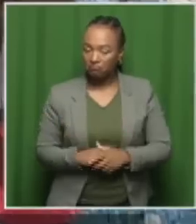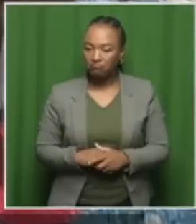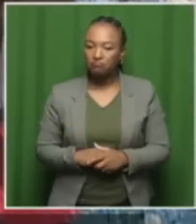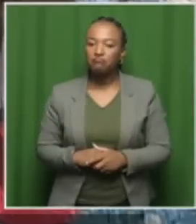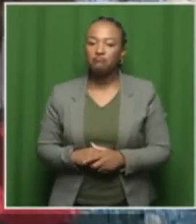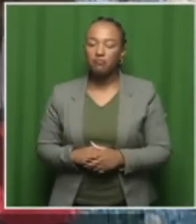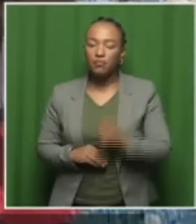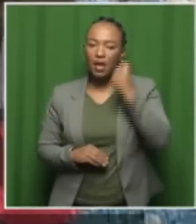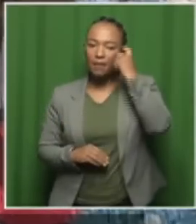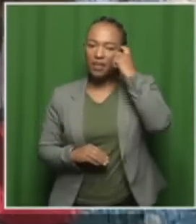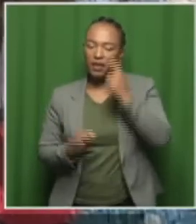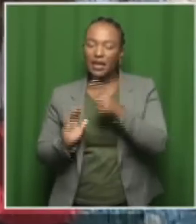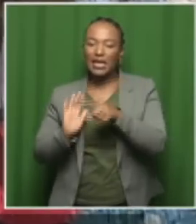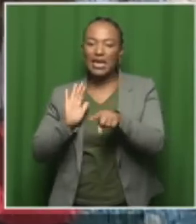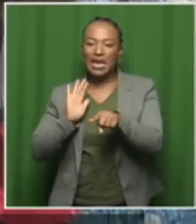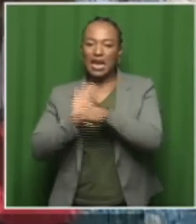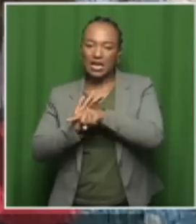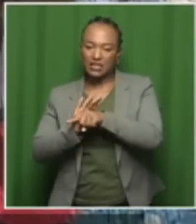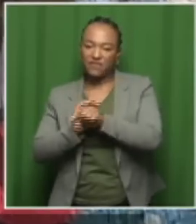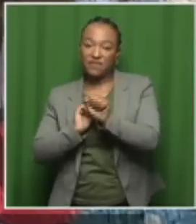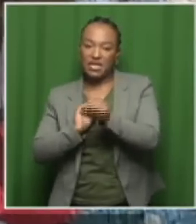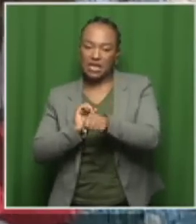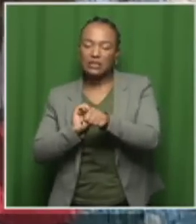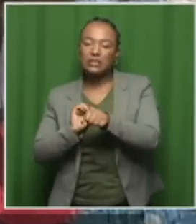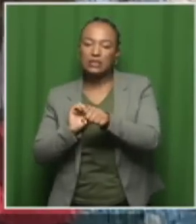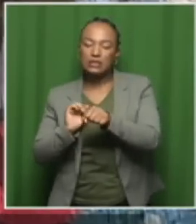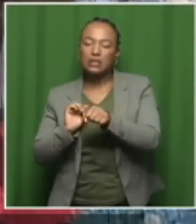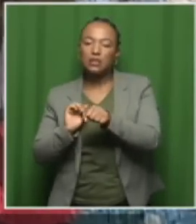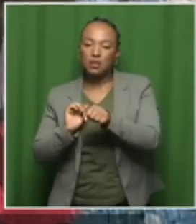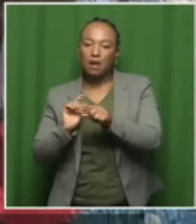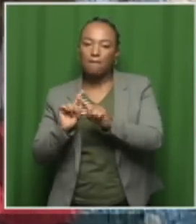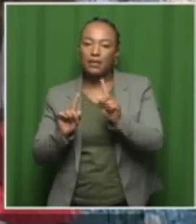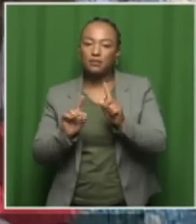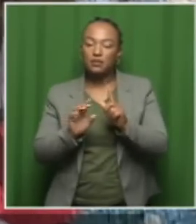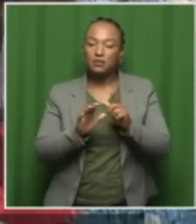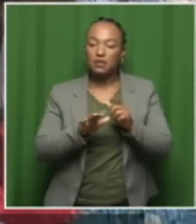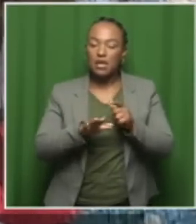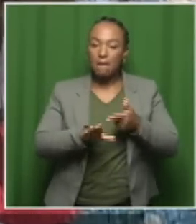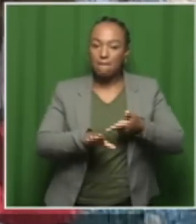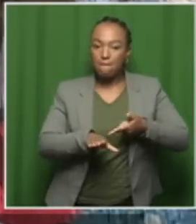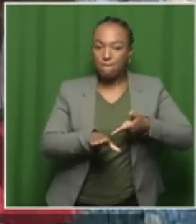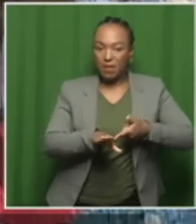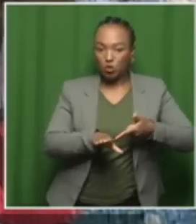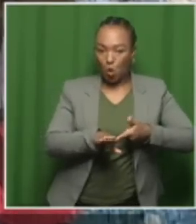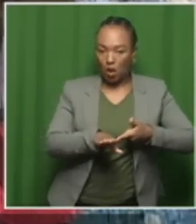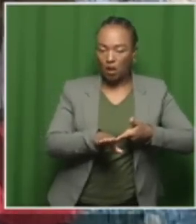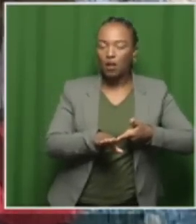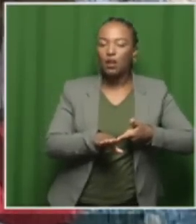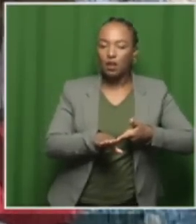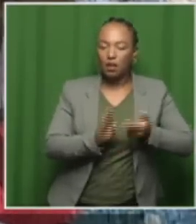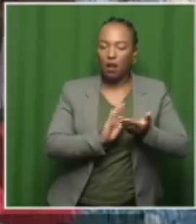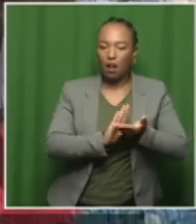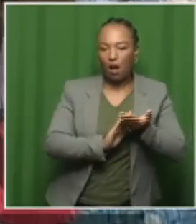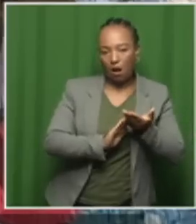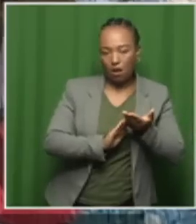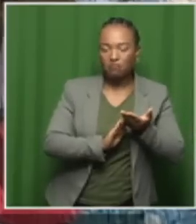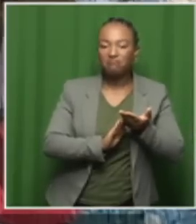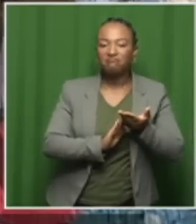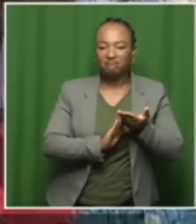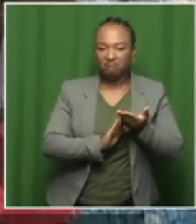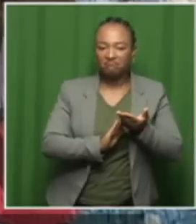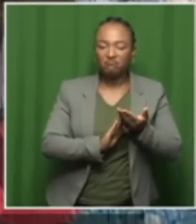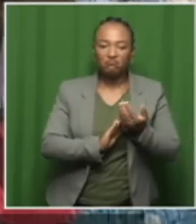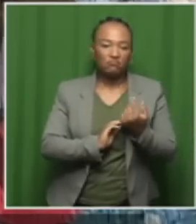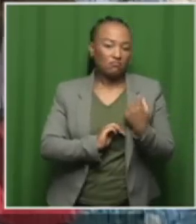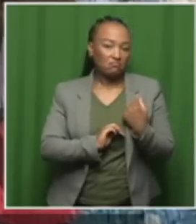I think we need to put this latest petrol price increase into perspective. In the previous few months, the